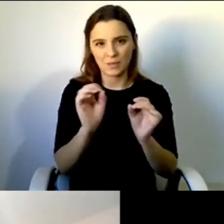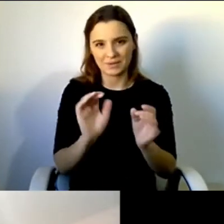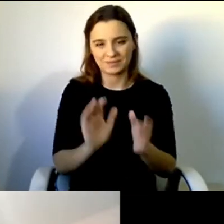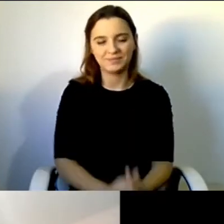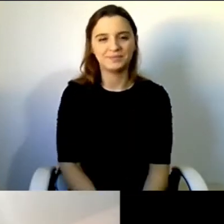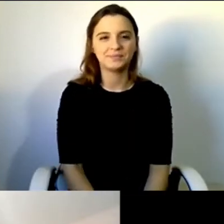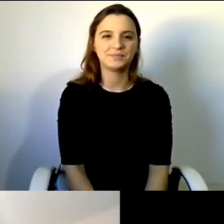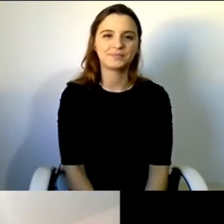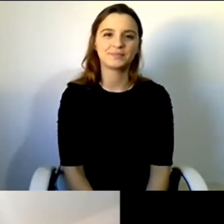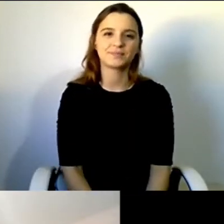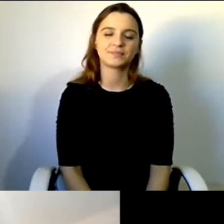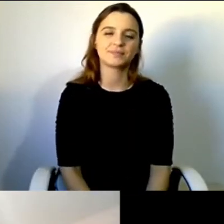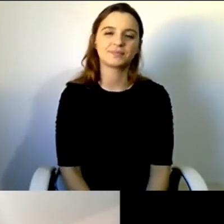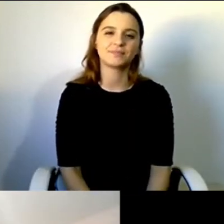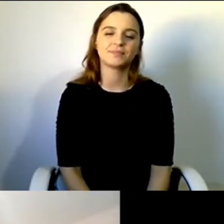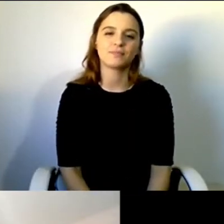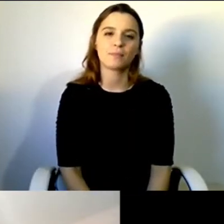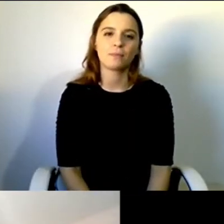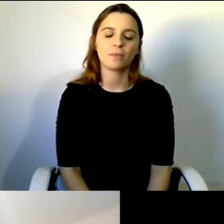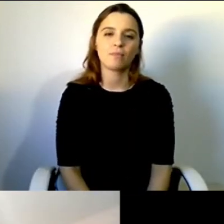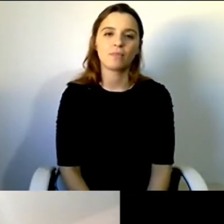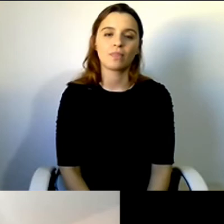Independent living movement in Bulgaria